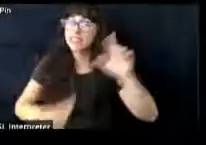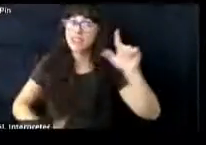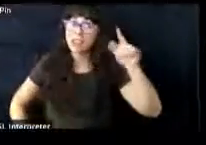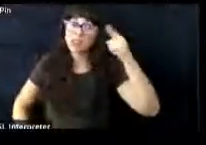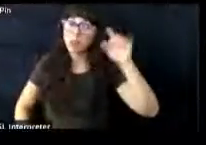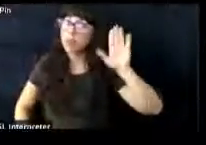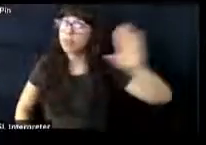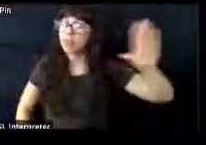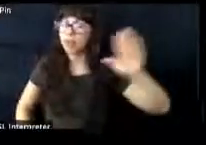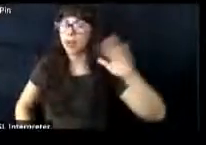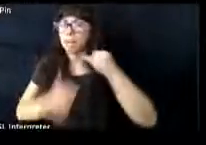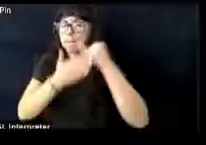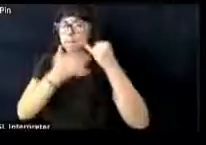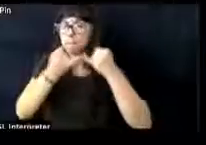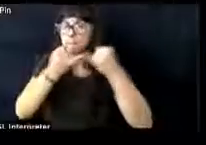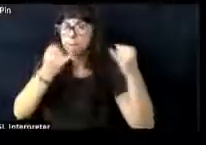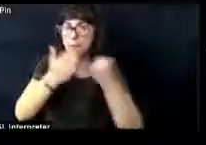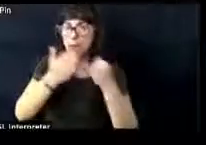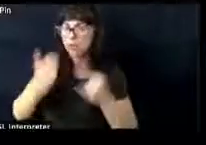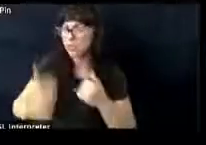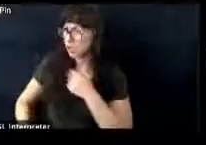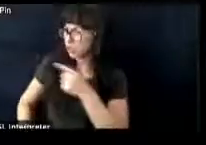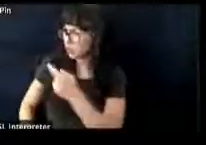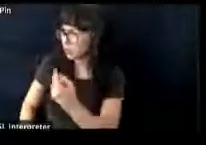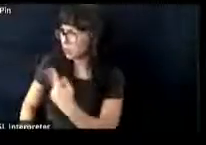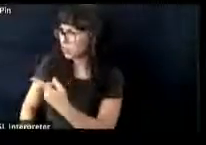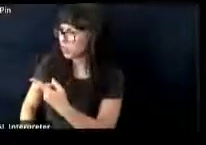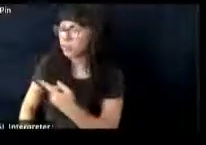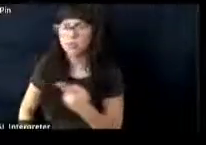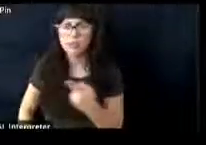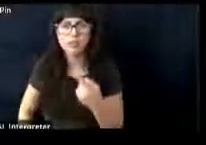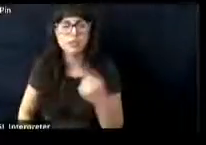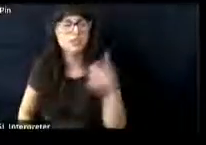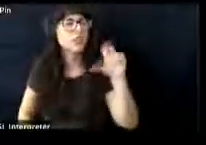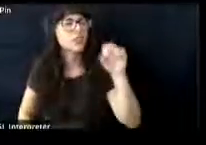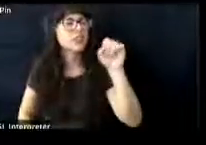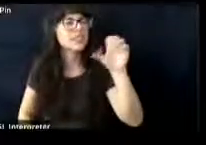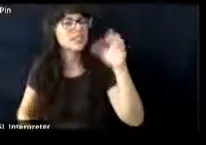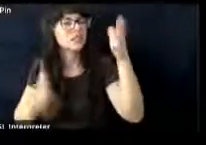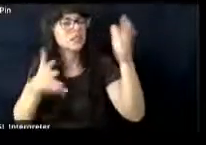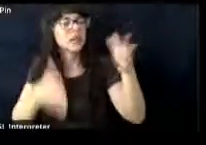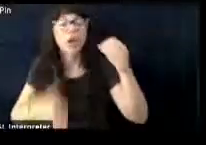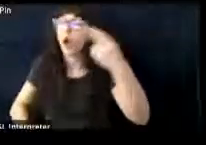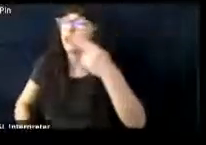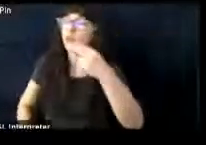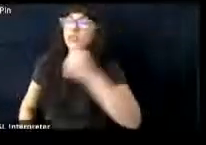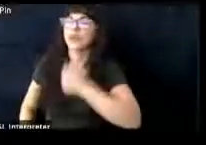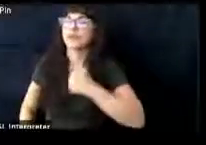boundaries. I'm sorry, did you have a question? 30 seconds remaining. Oh, sorry.